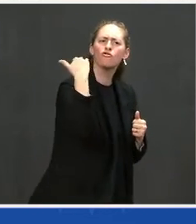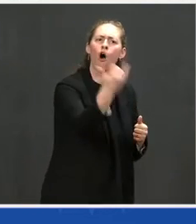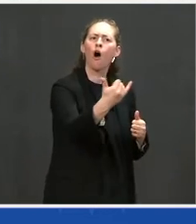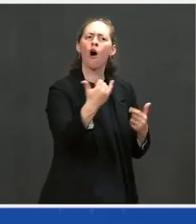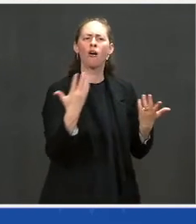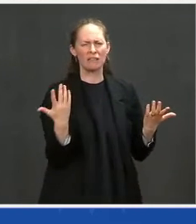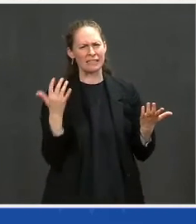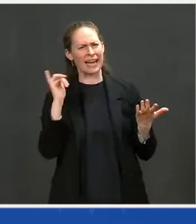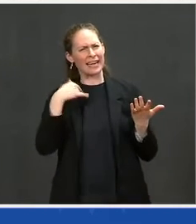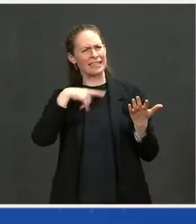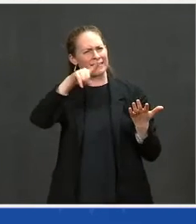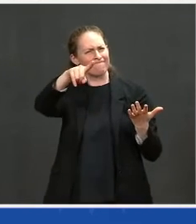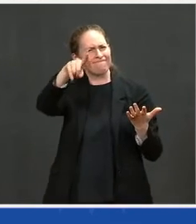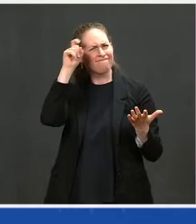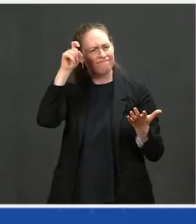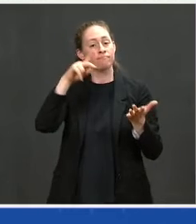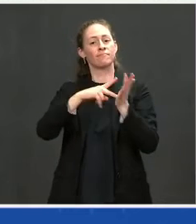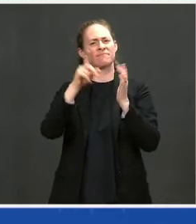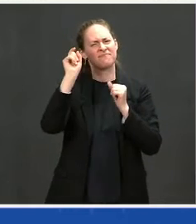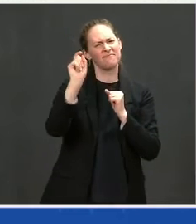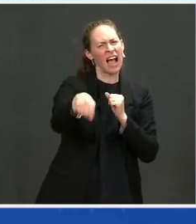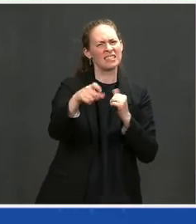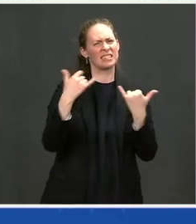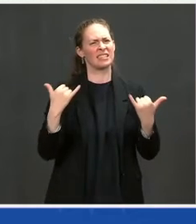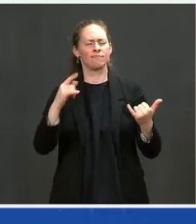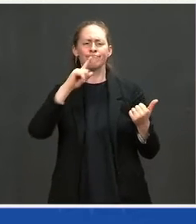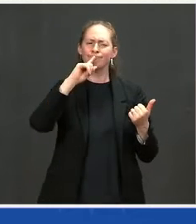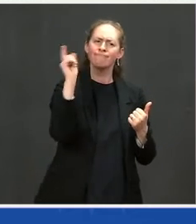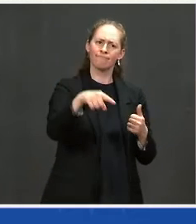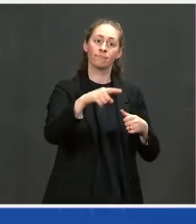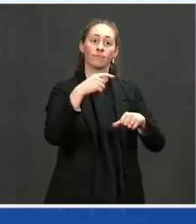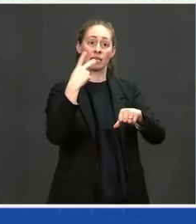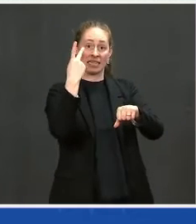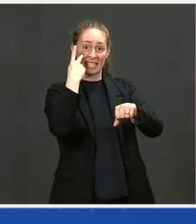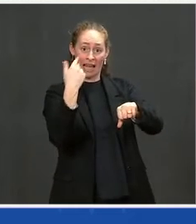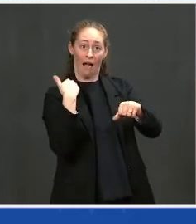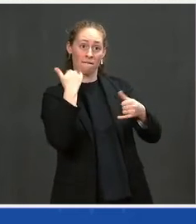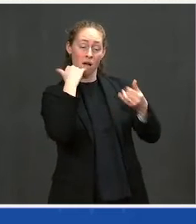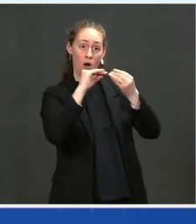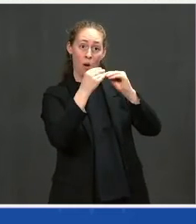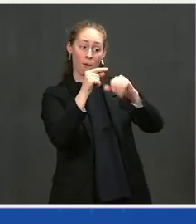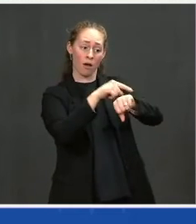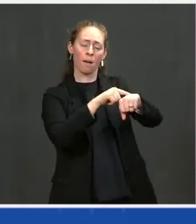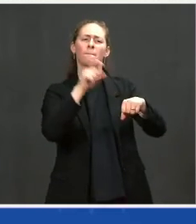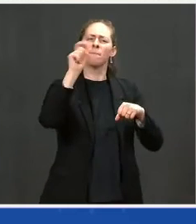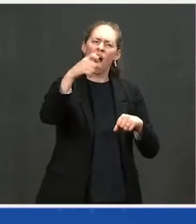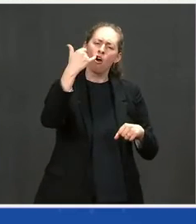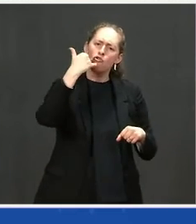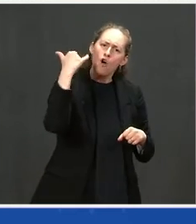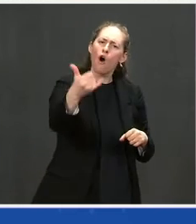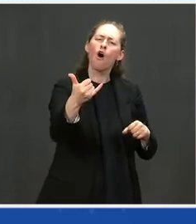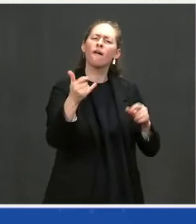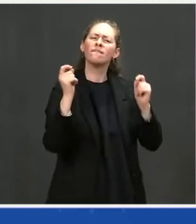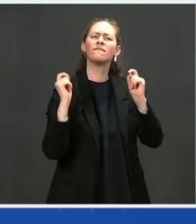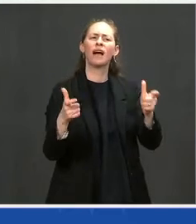made as that child crosses the border. And then a verification system being